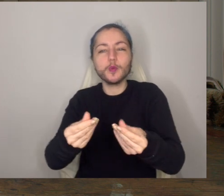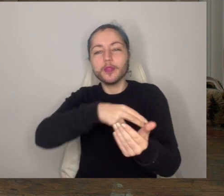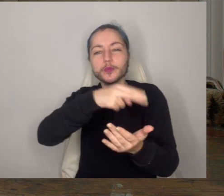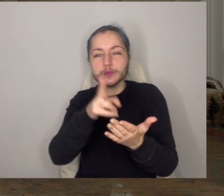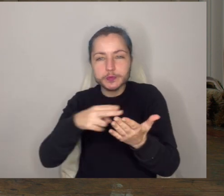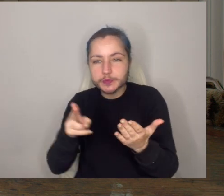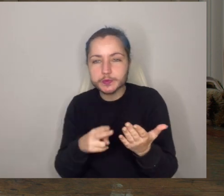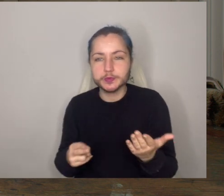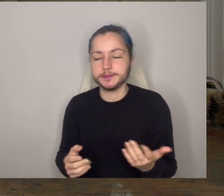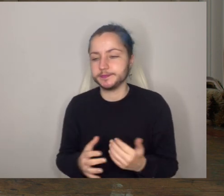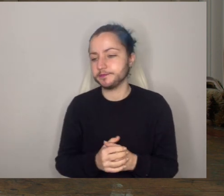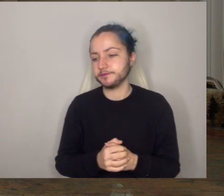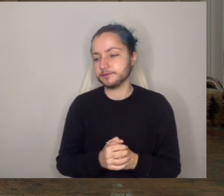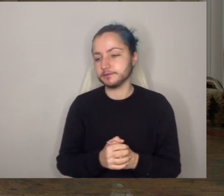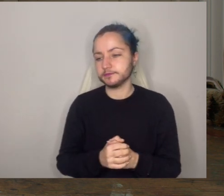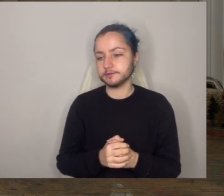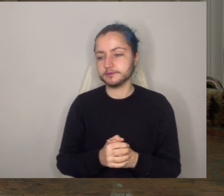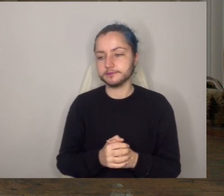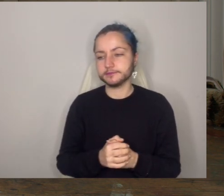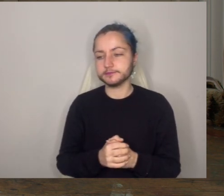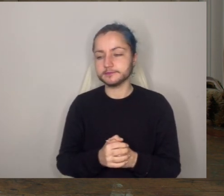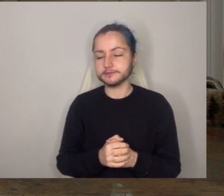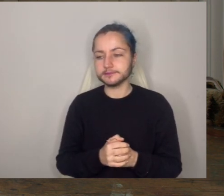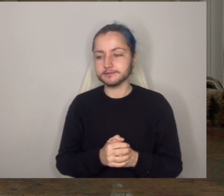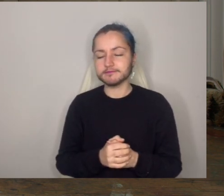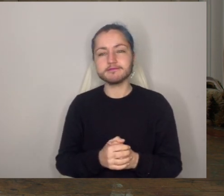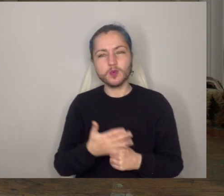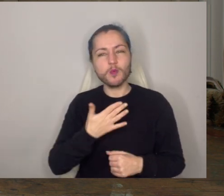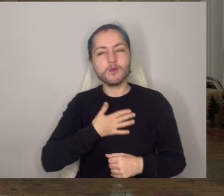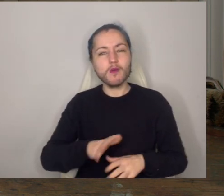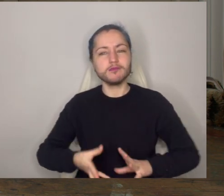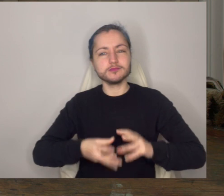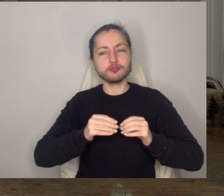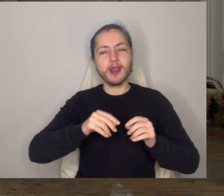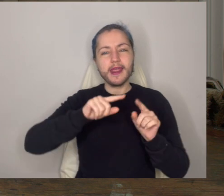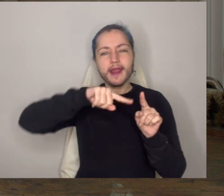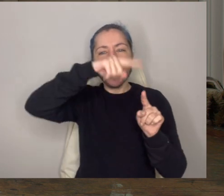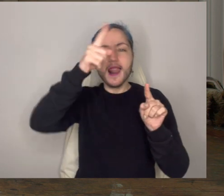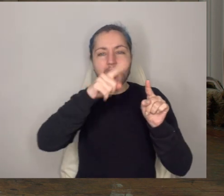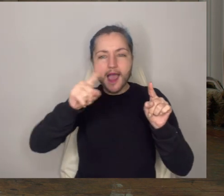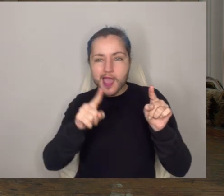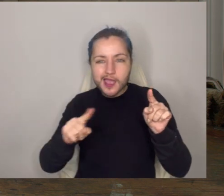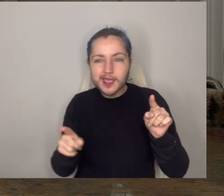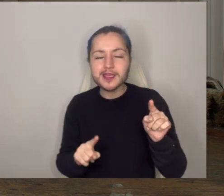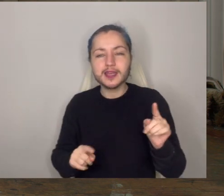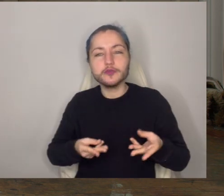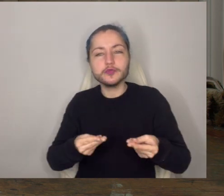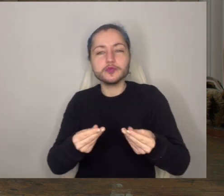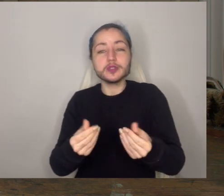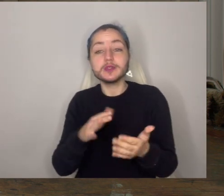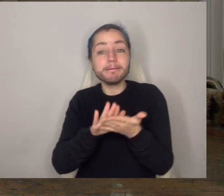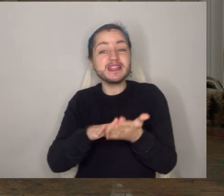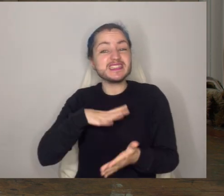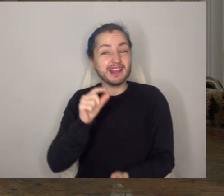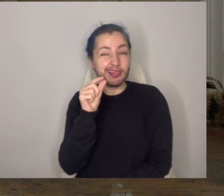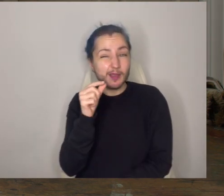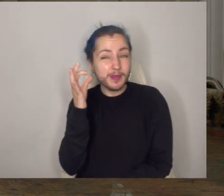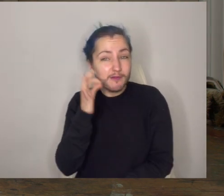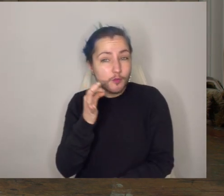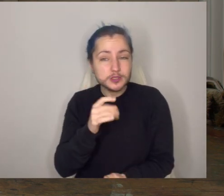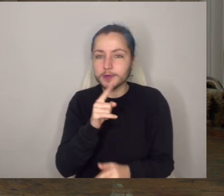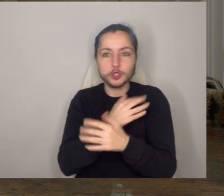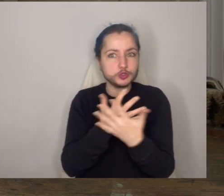balance. So yeah, taking a nice thick brush, take kind of most of the water off but keep